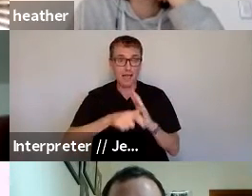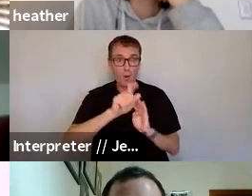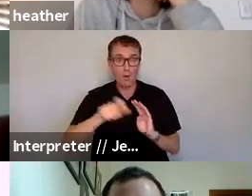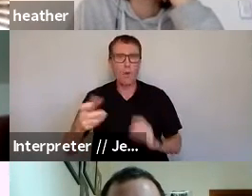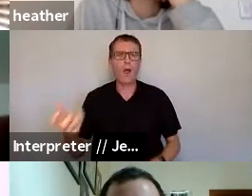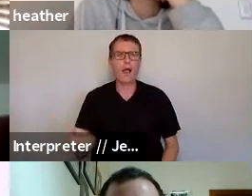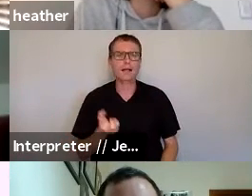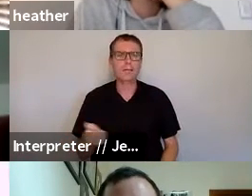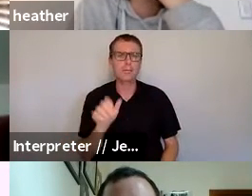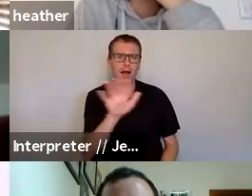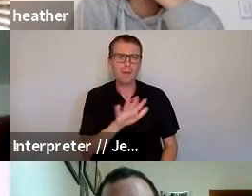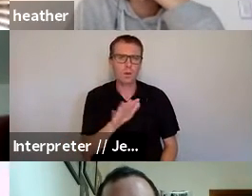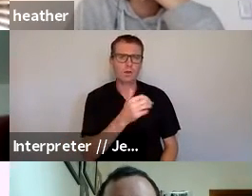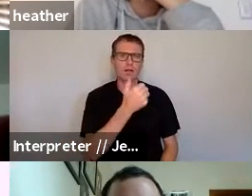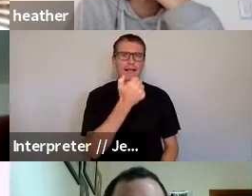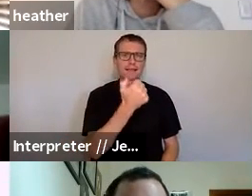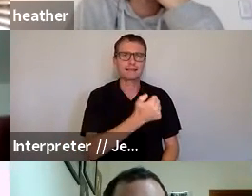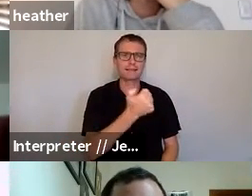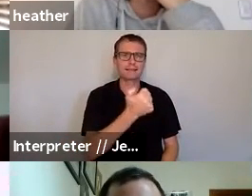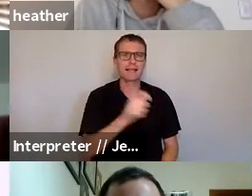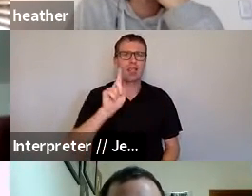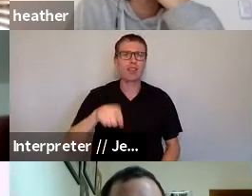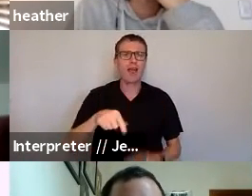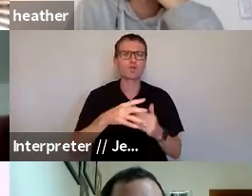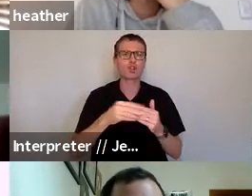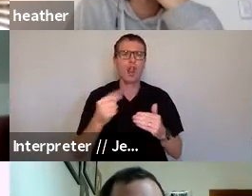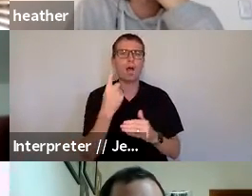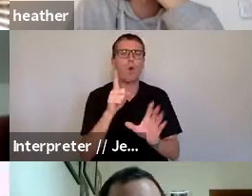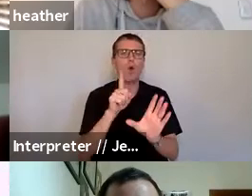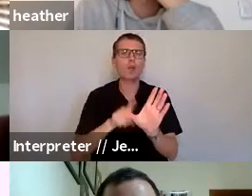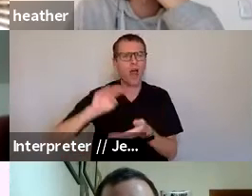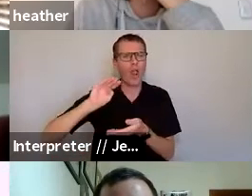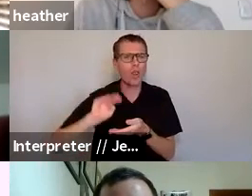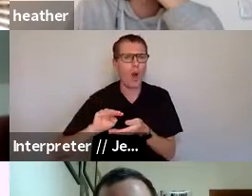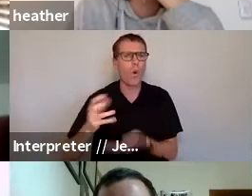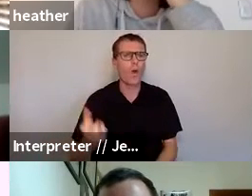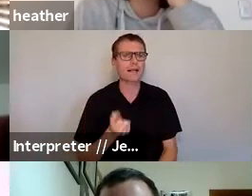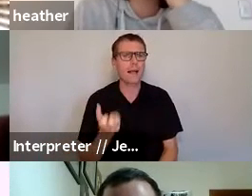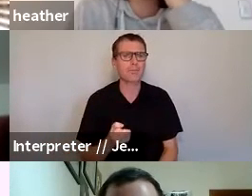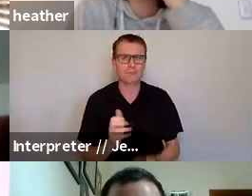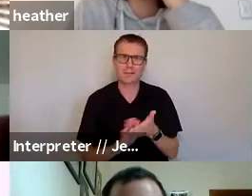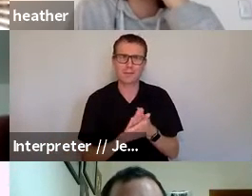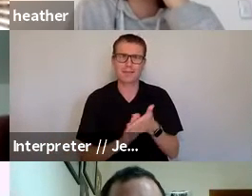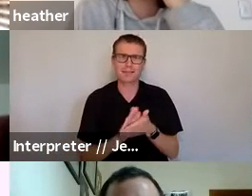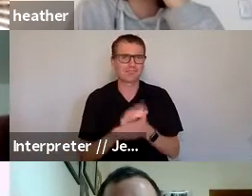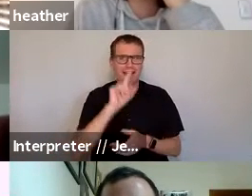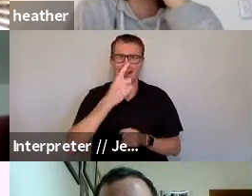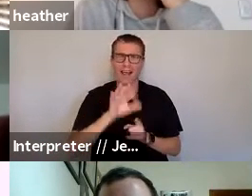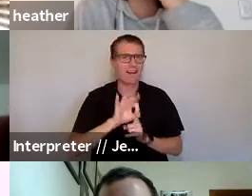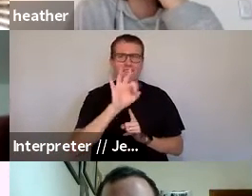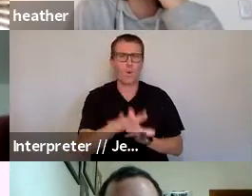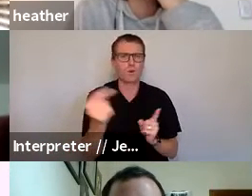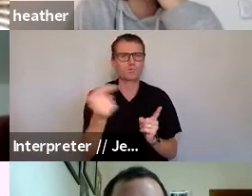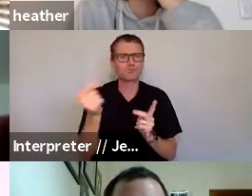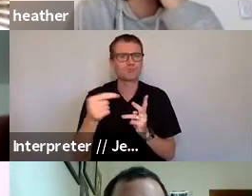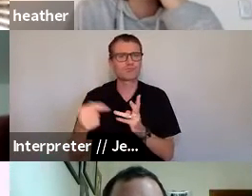So the financial cost is still a barrier. And I think for the deaf community and for